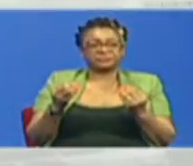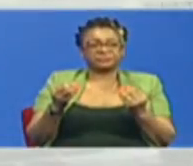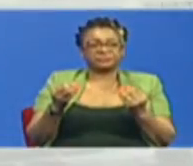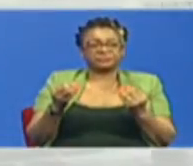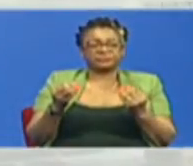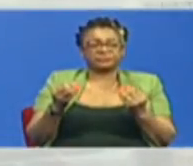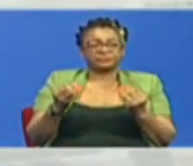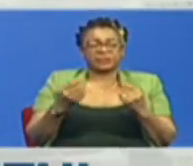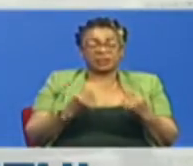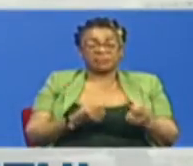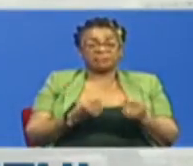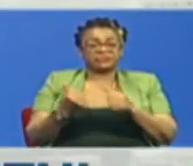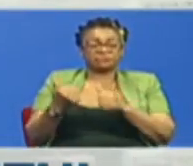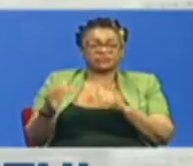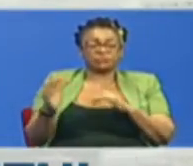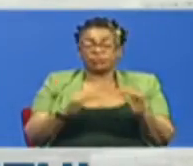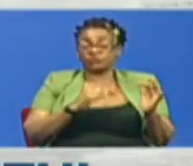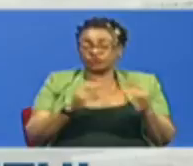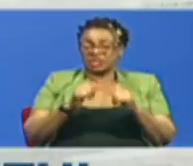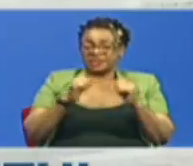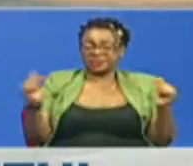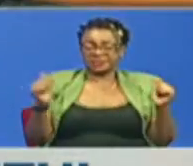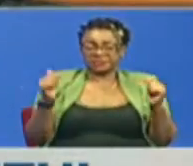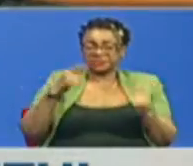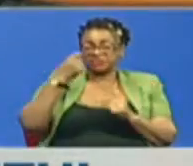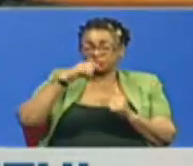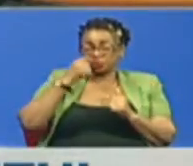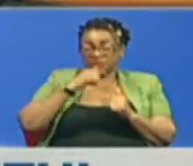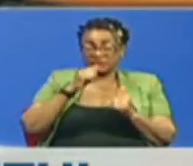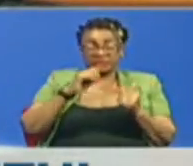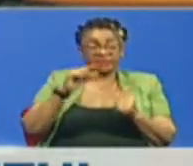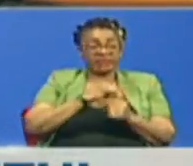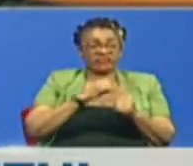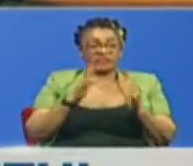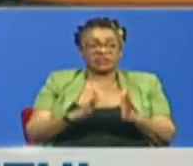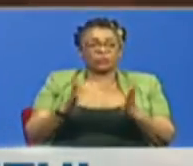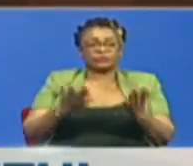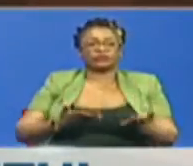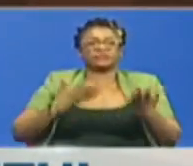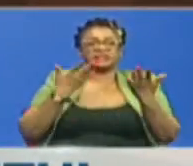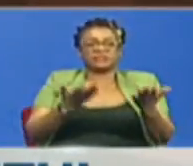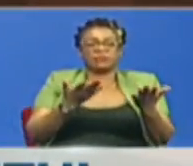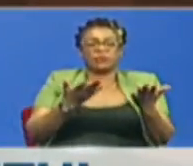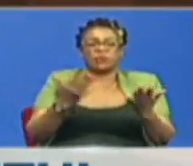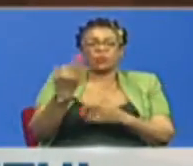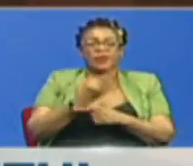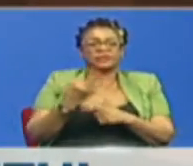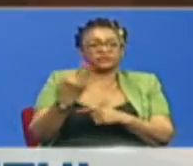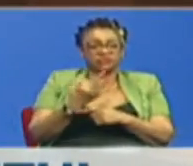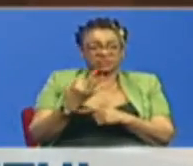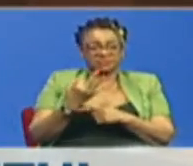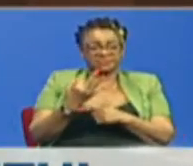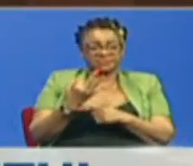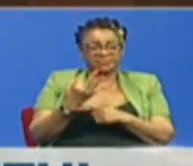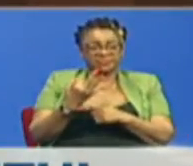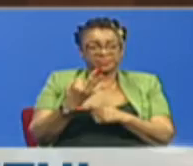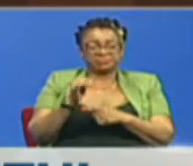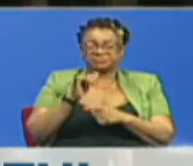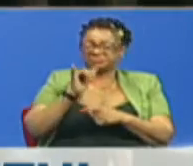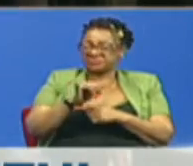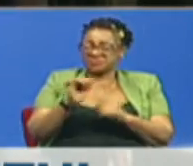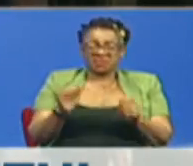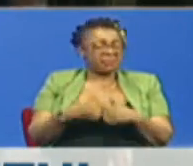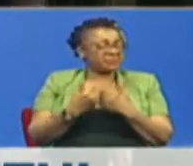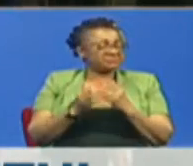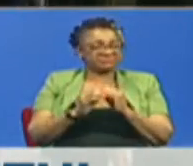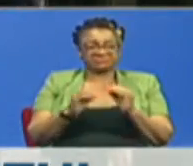Impeachment motion against Kitui Governor Charity Ngilu was to be tabled before the House on Wednesday. That may not be the case, however,